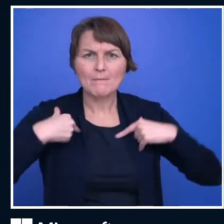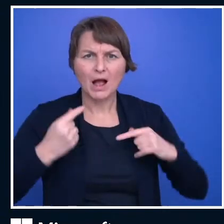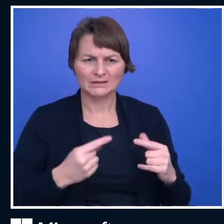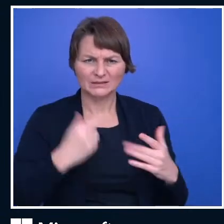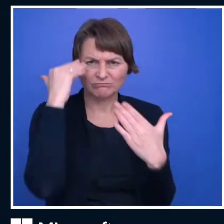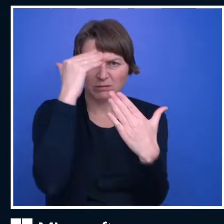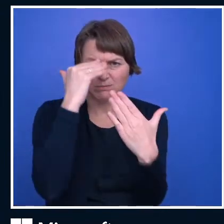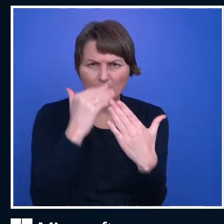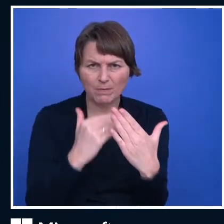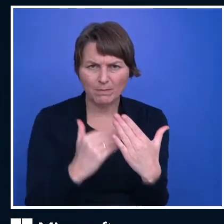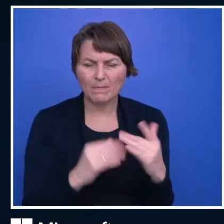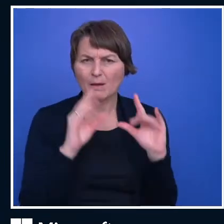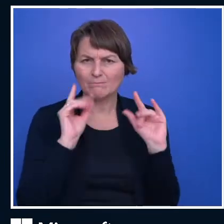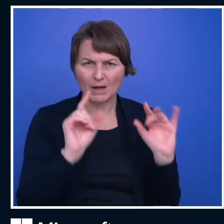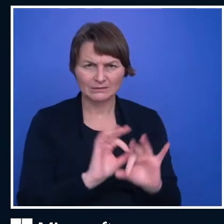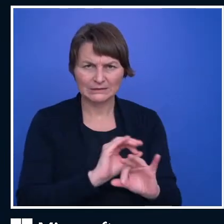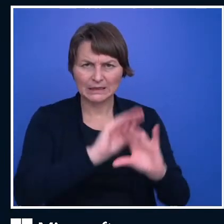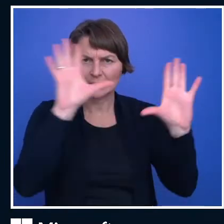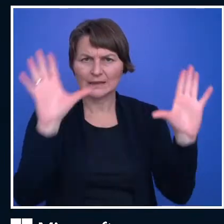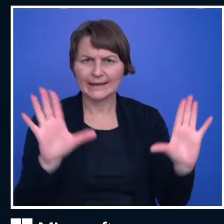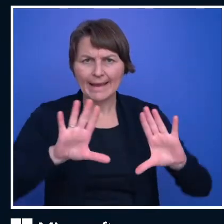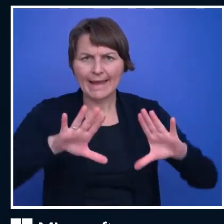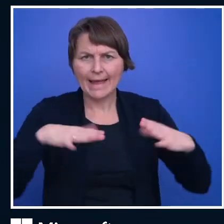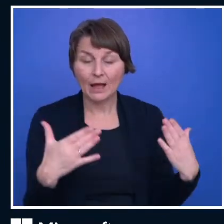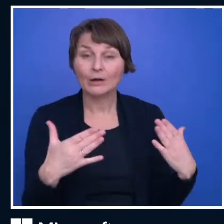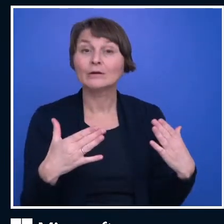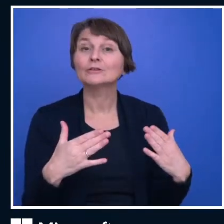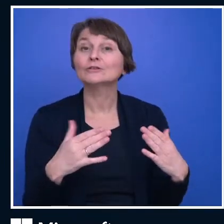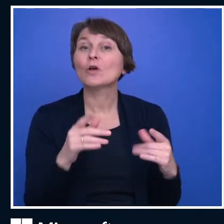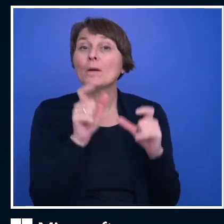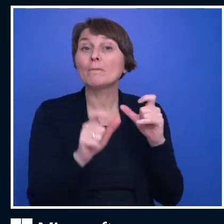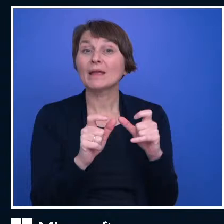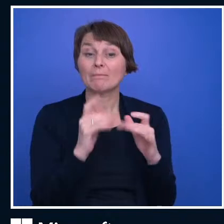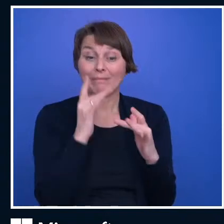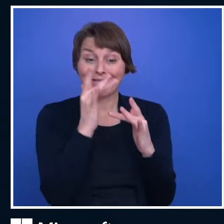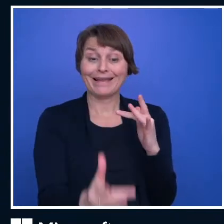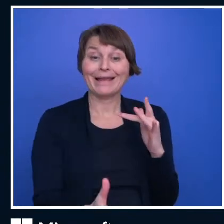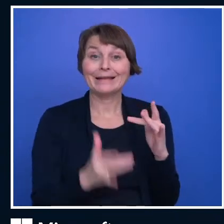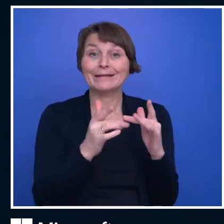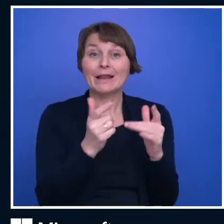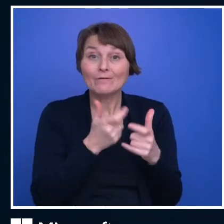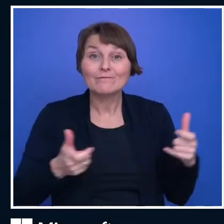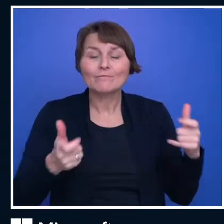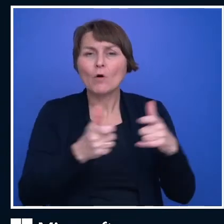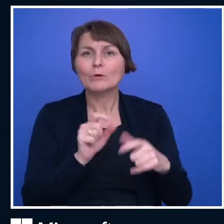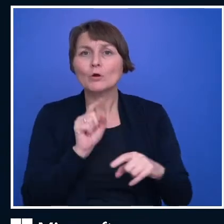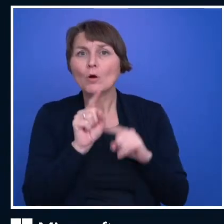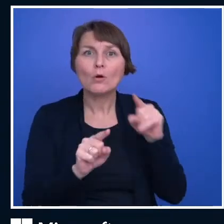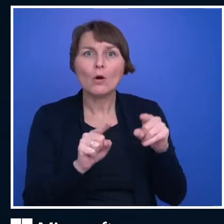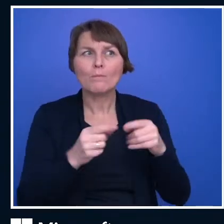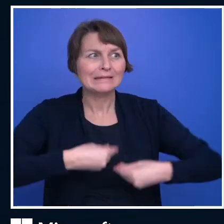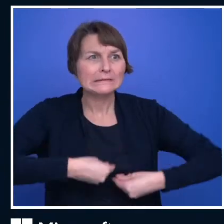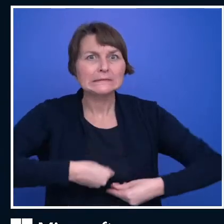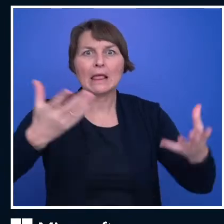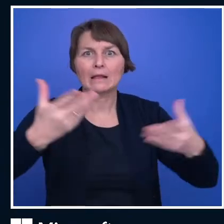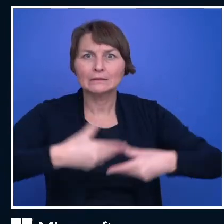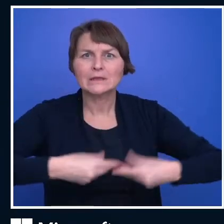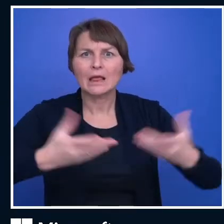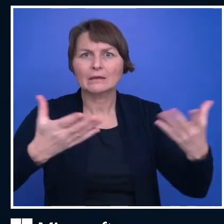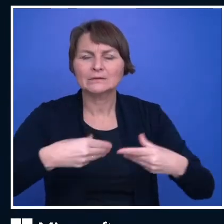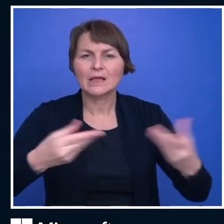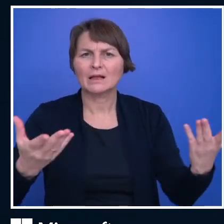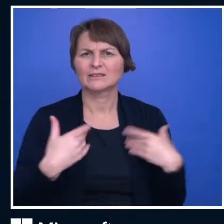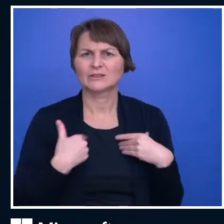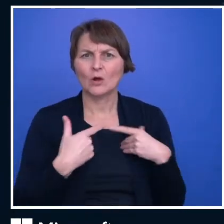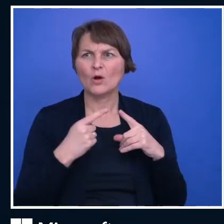on this one platform are being tracked across the internet. Now, I'm going and using this platform. Why are you tracking me across the